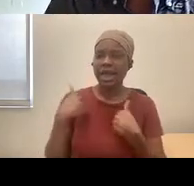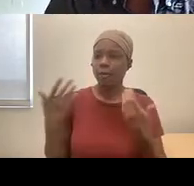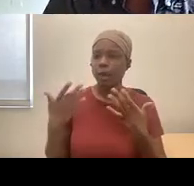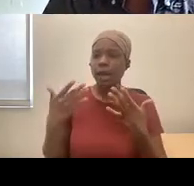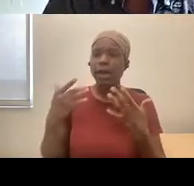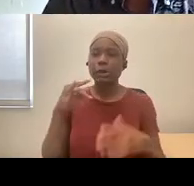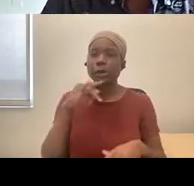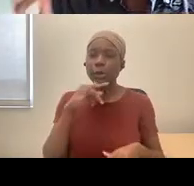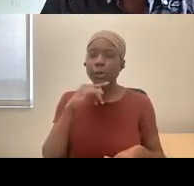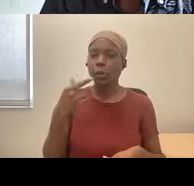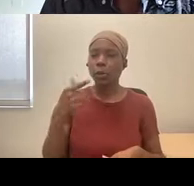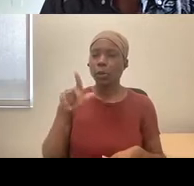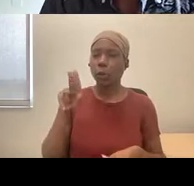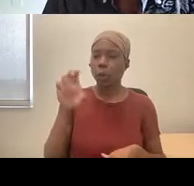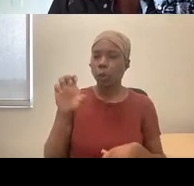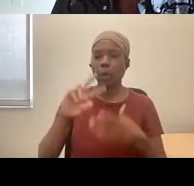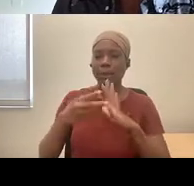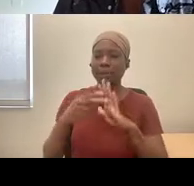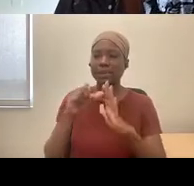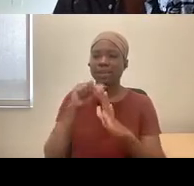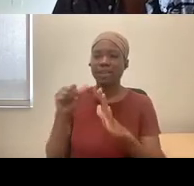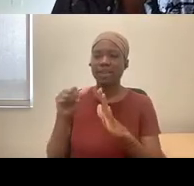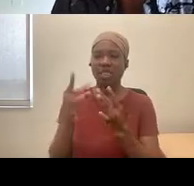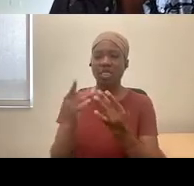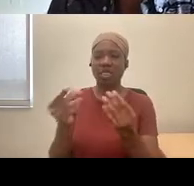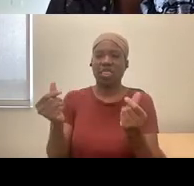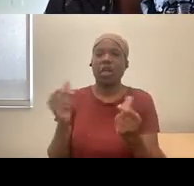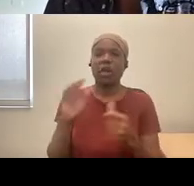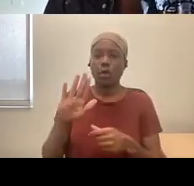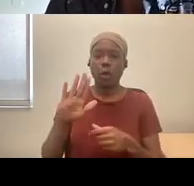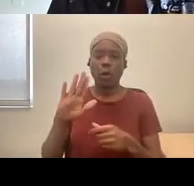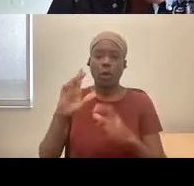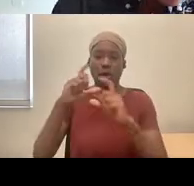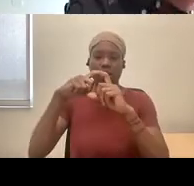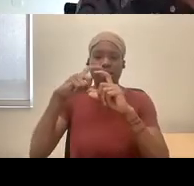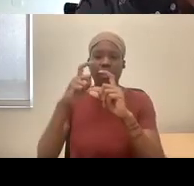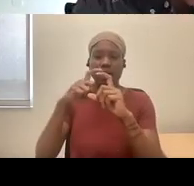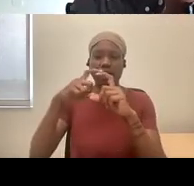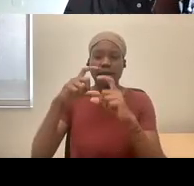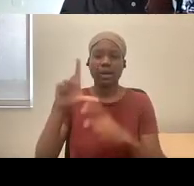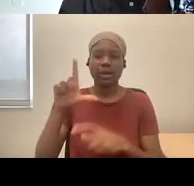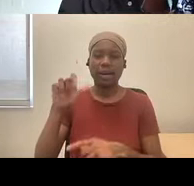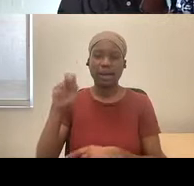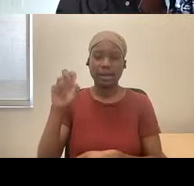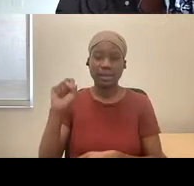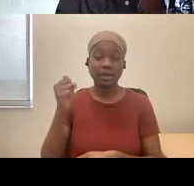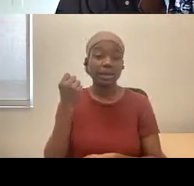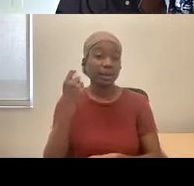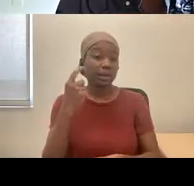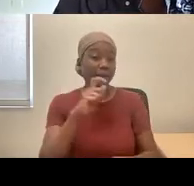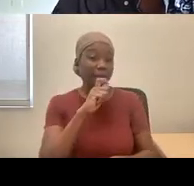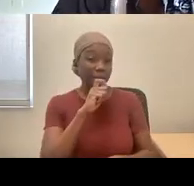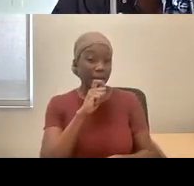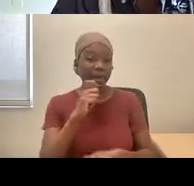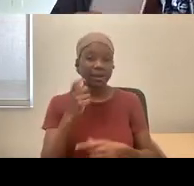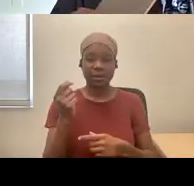lens. So with mics, they're a little bit trickier because it's often quite difficult